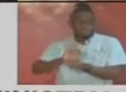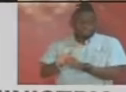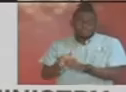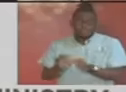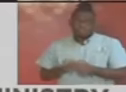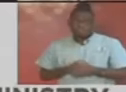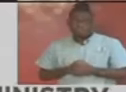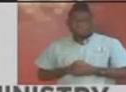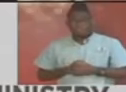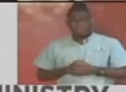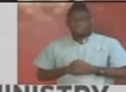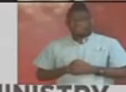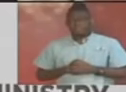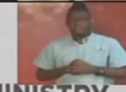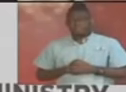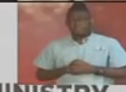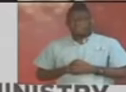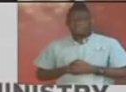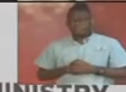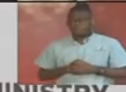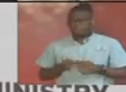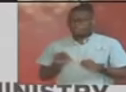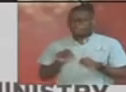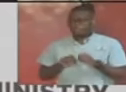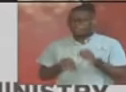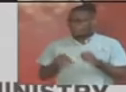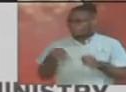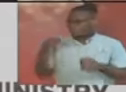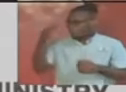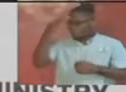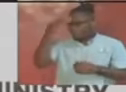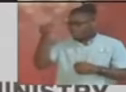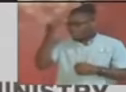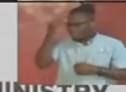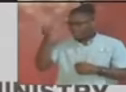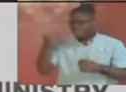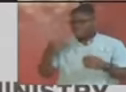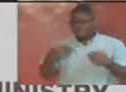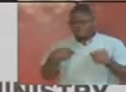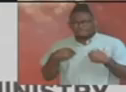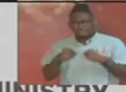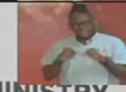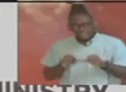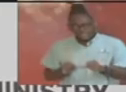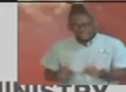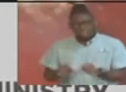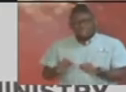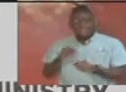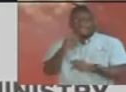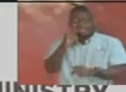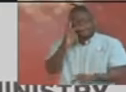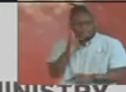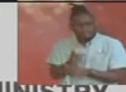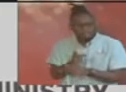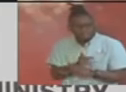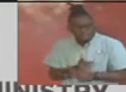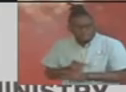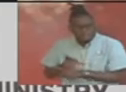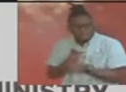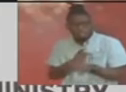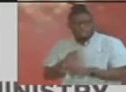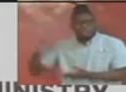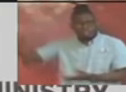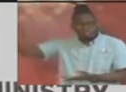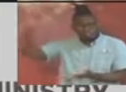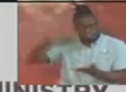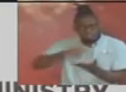issue of the variants is one of the reasons we want to continue to be vigilant and continue to, to wear